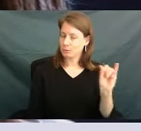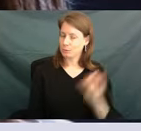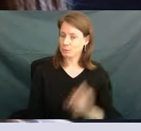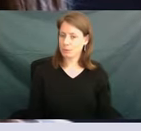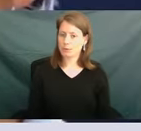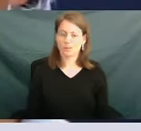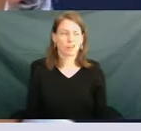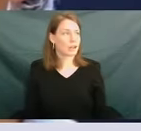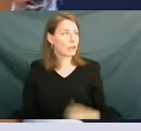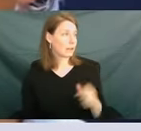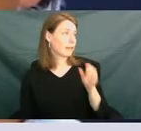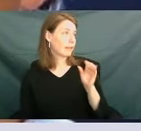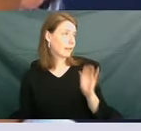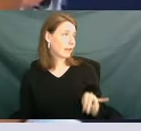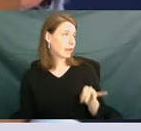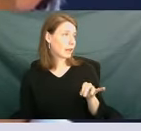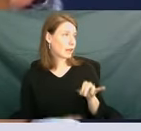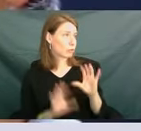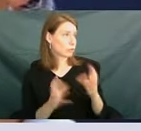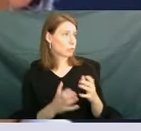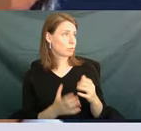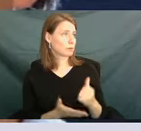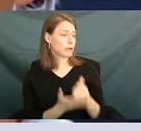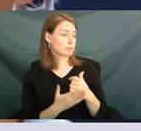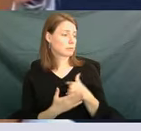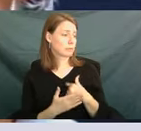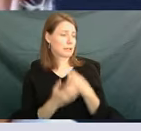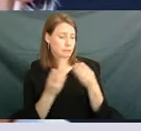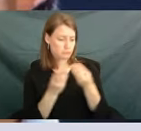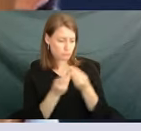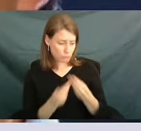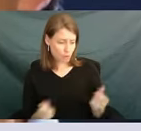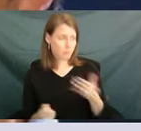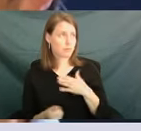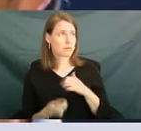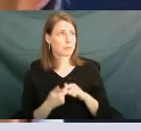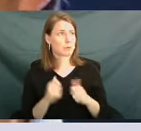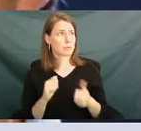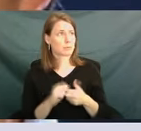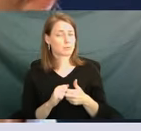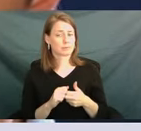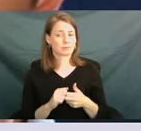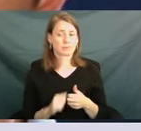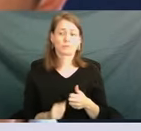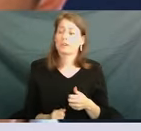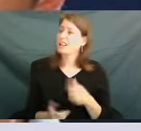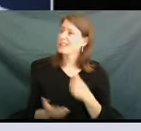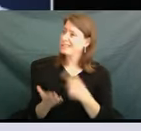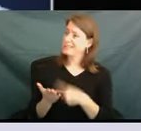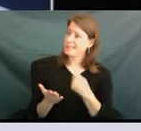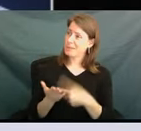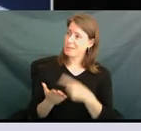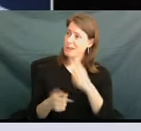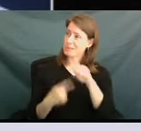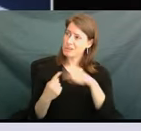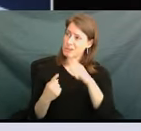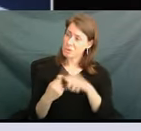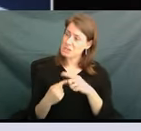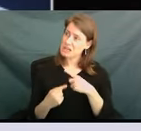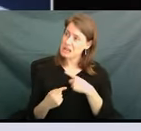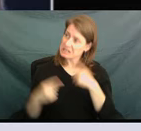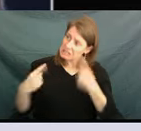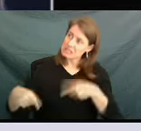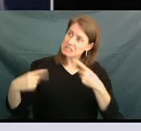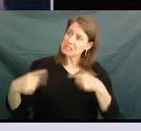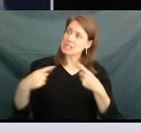stuff. When I'm in a row with my mates, I usually walk away and get to my other mates. It's not worth